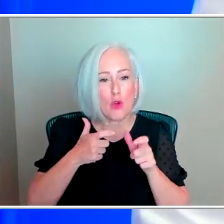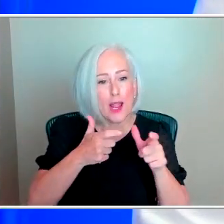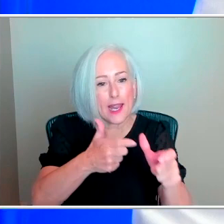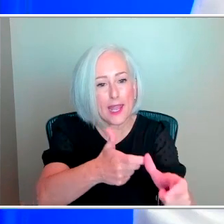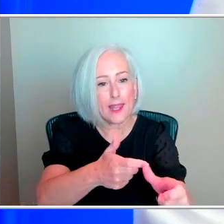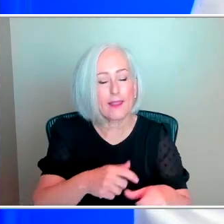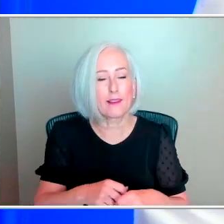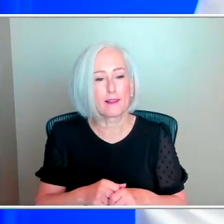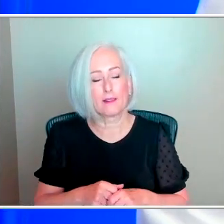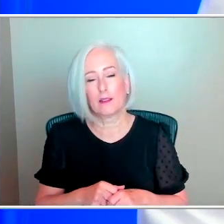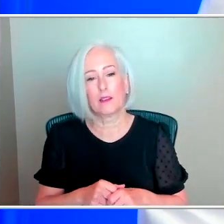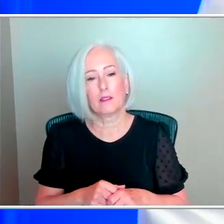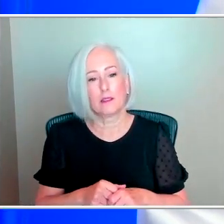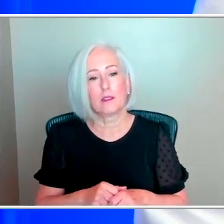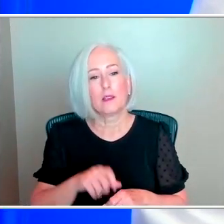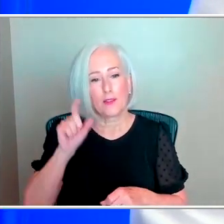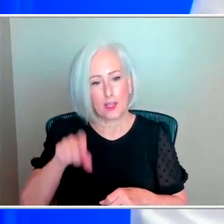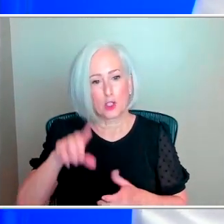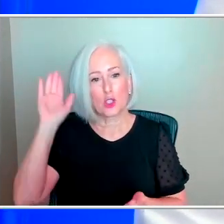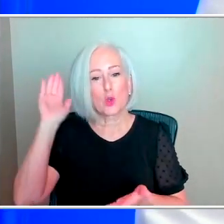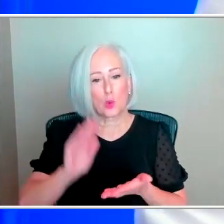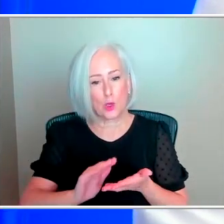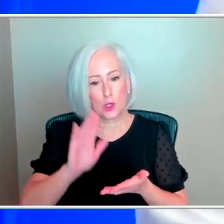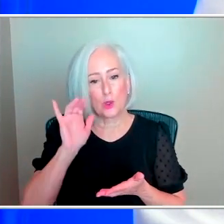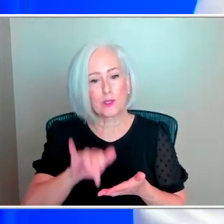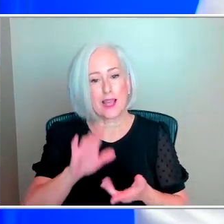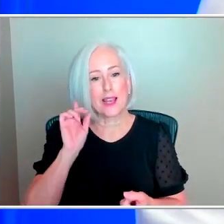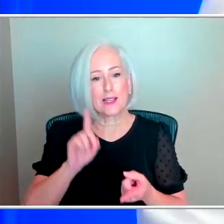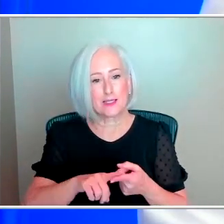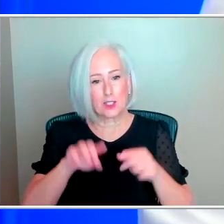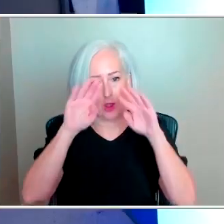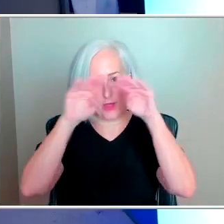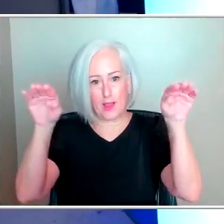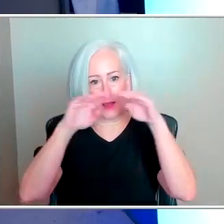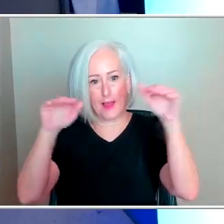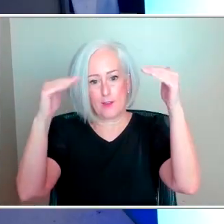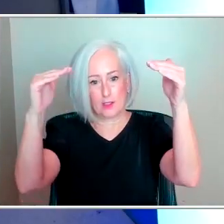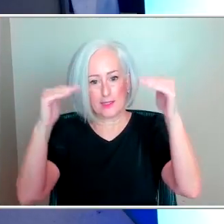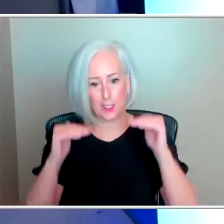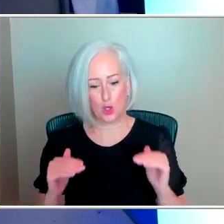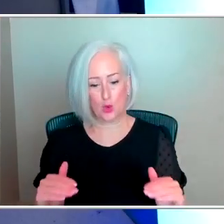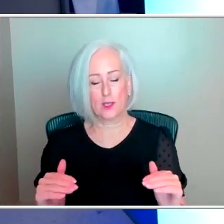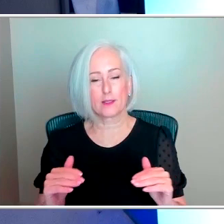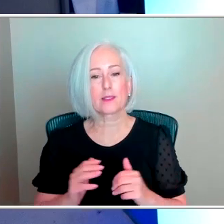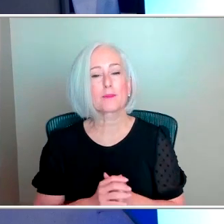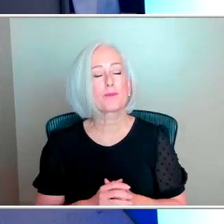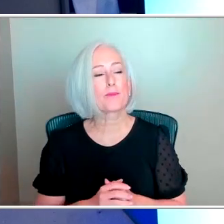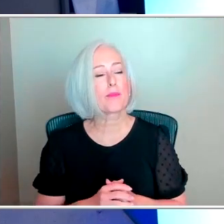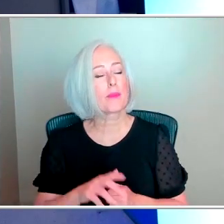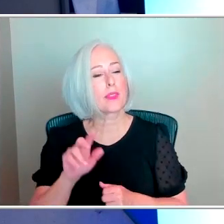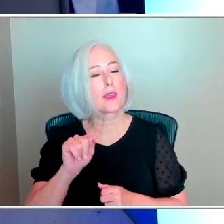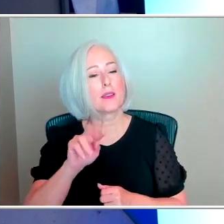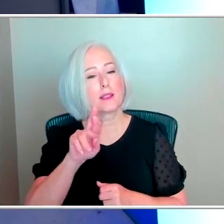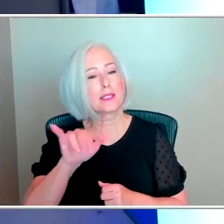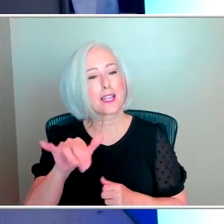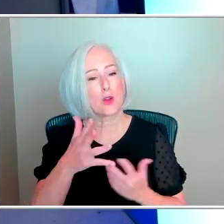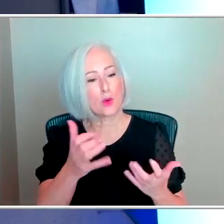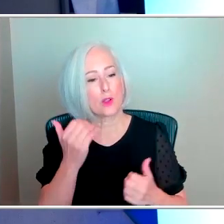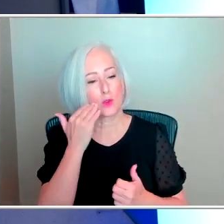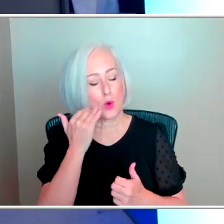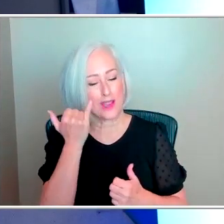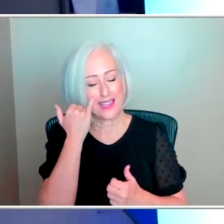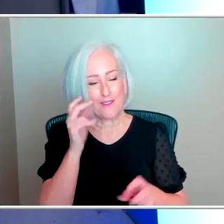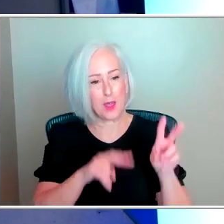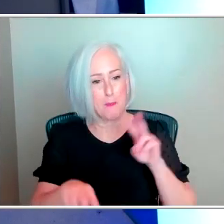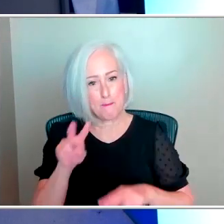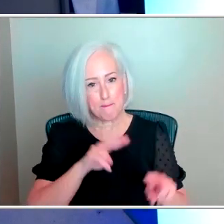should reduce that until the levels fall. So Terry wants to know, if we're monitoring the air quality, does it make sense to wear a